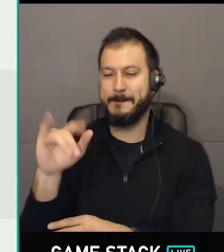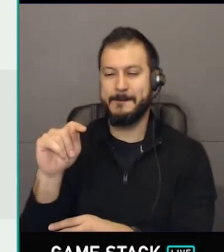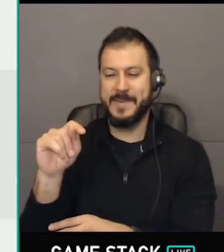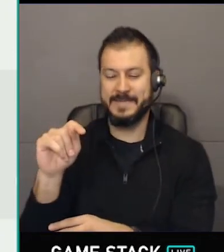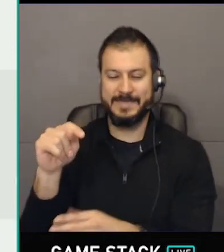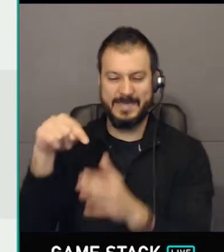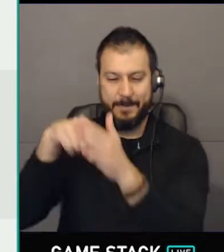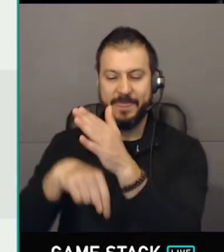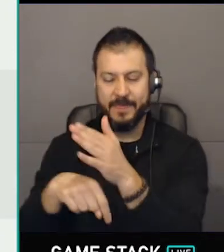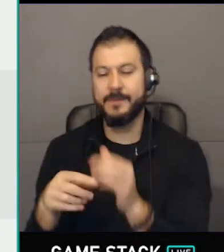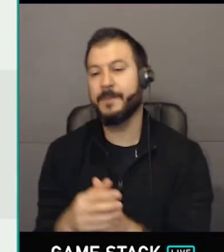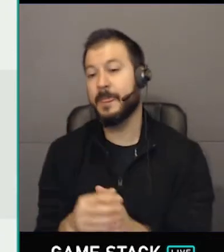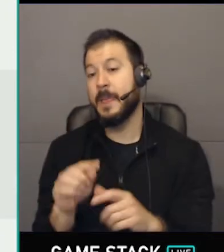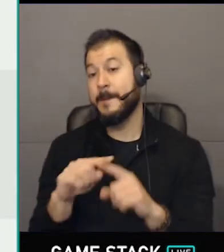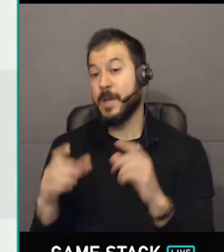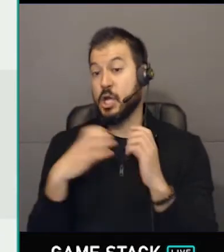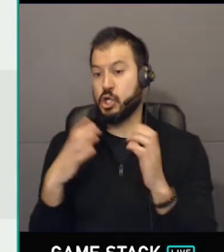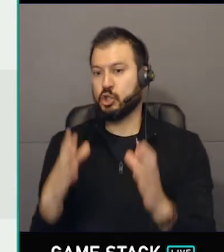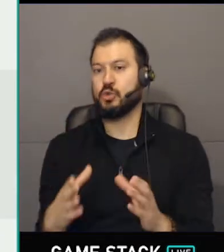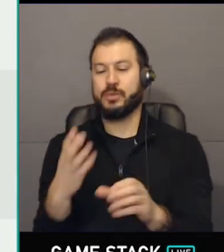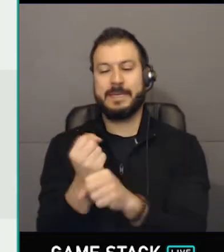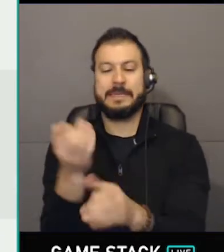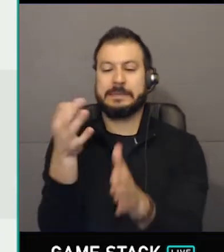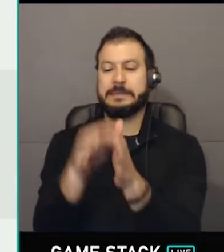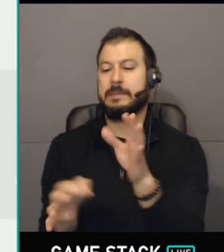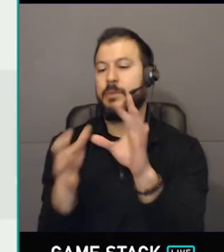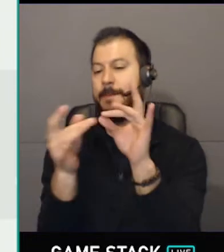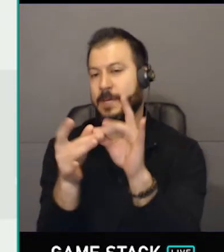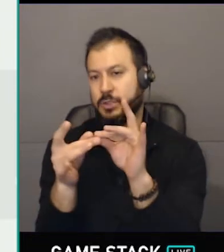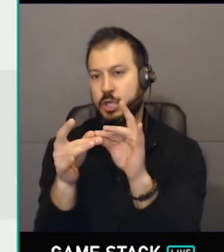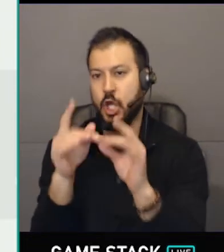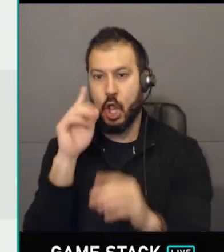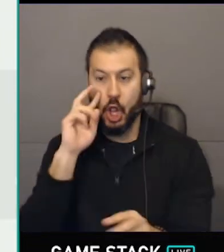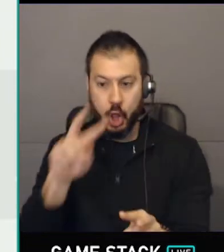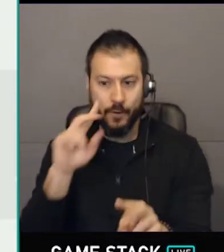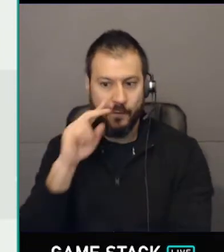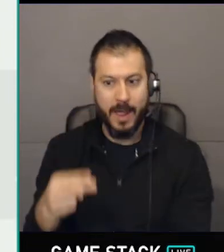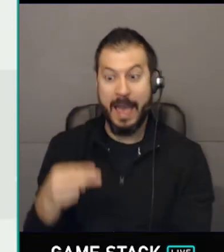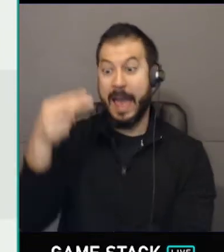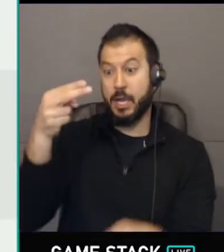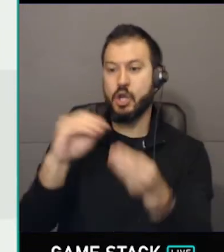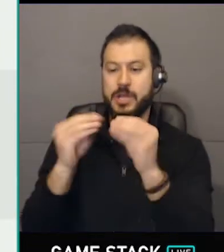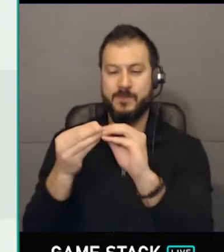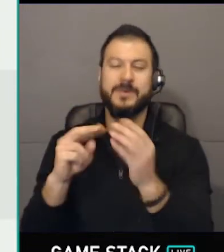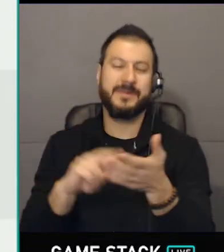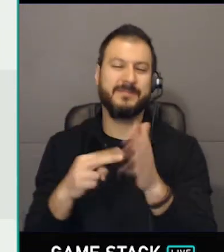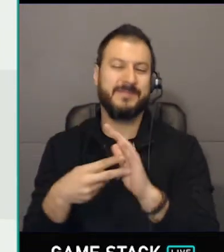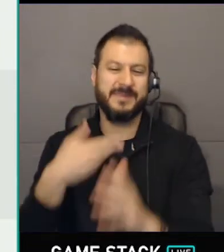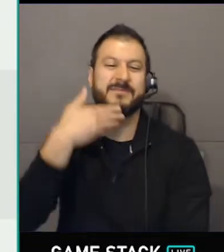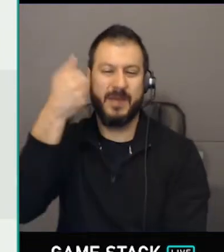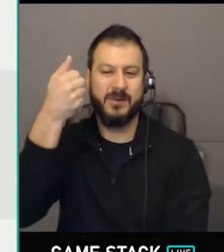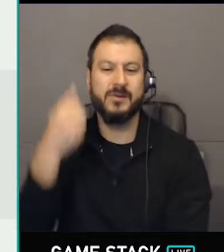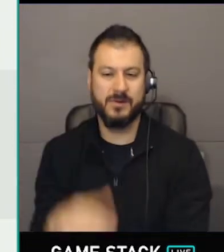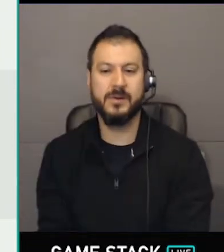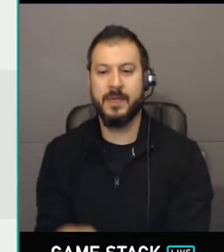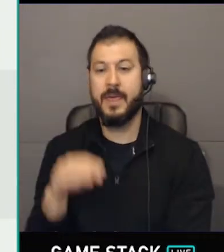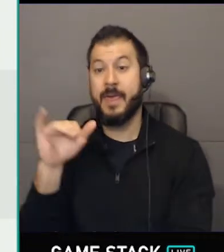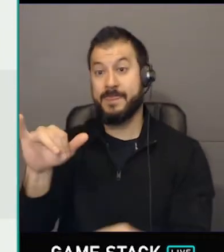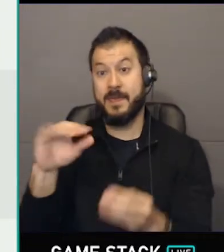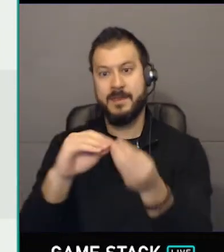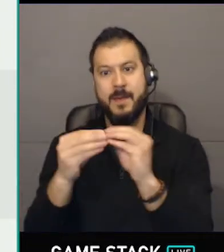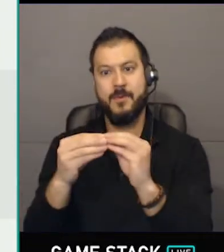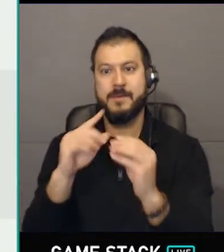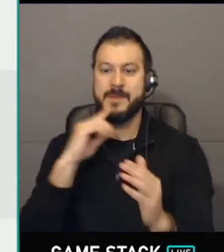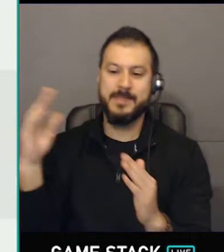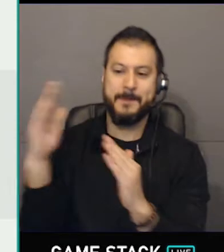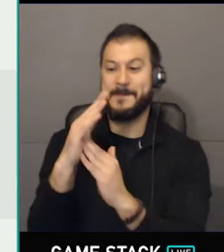consumers, they get a simple message. They look for a higher number as better. The numbers here represent the peak luminance of the display in